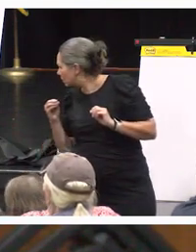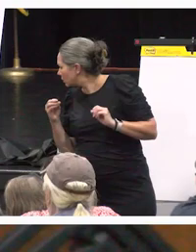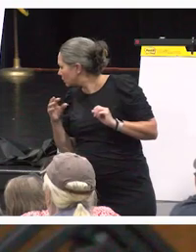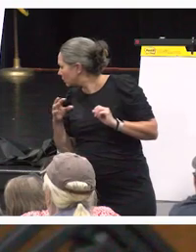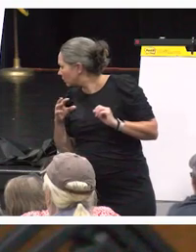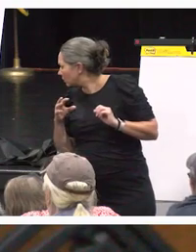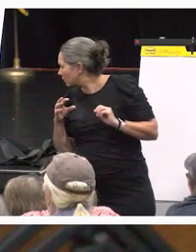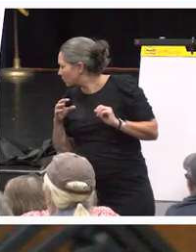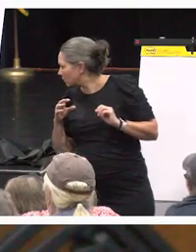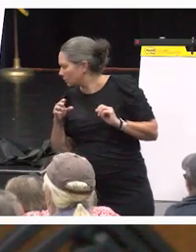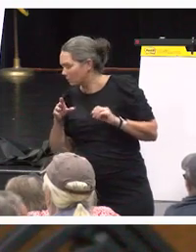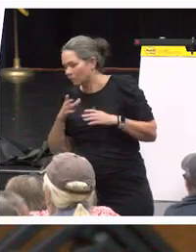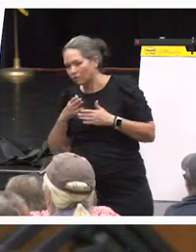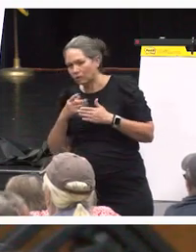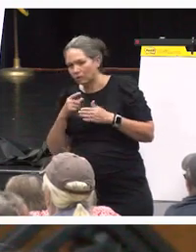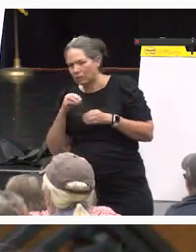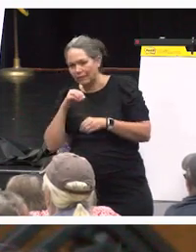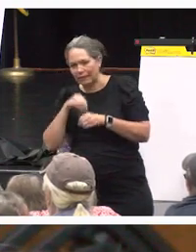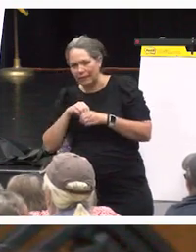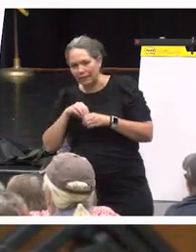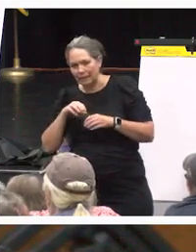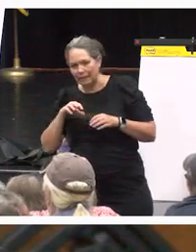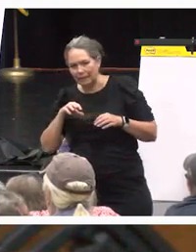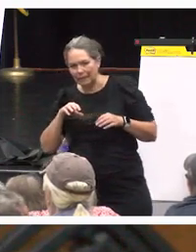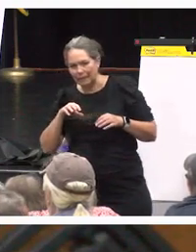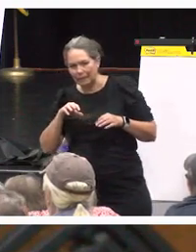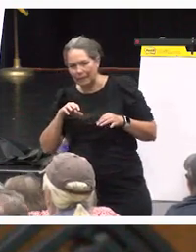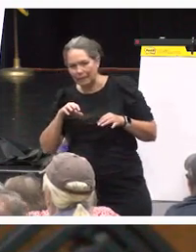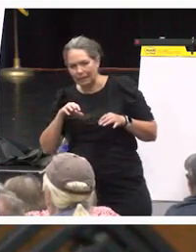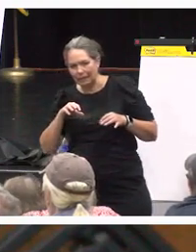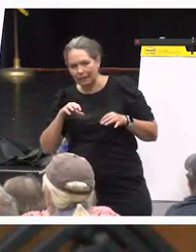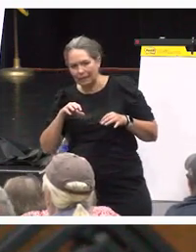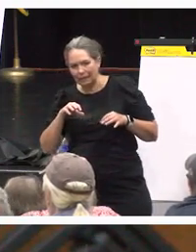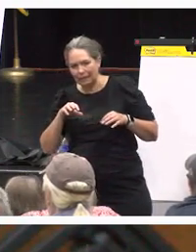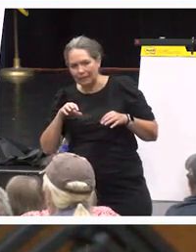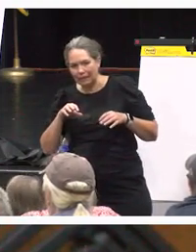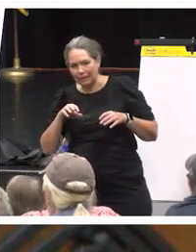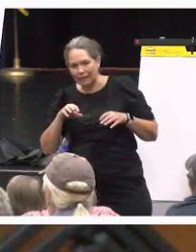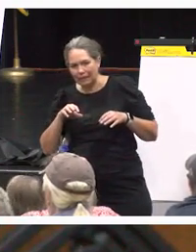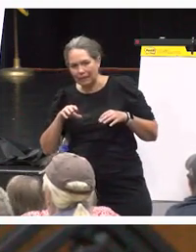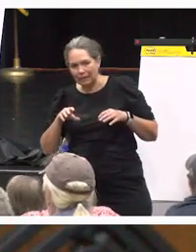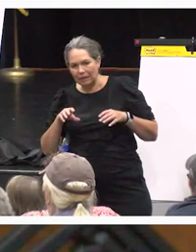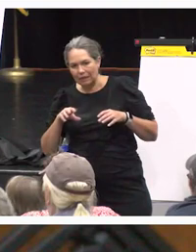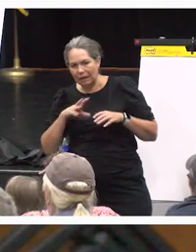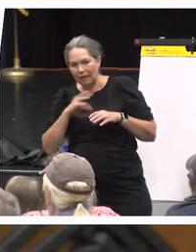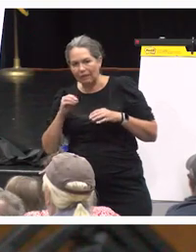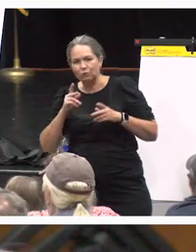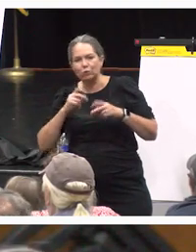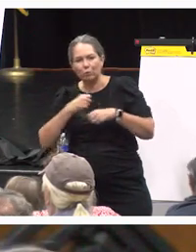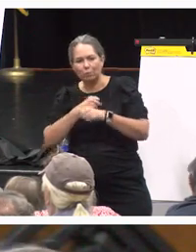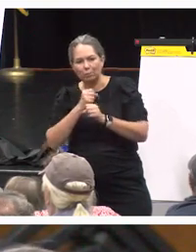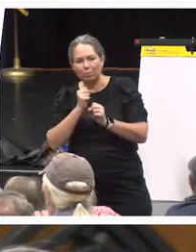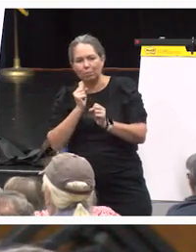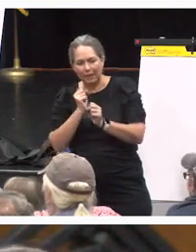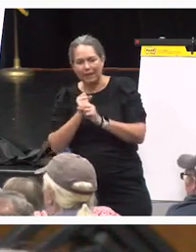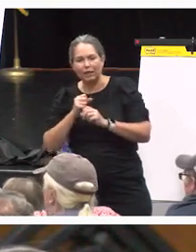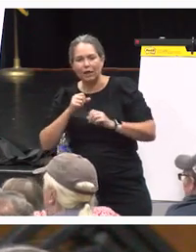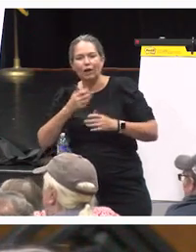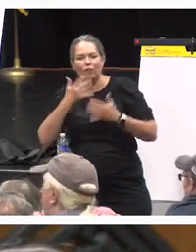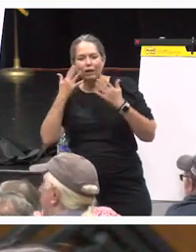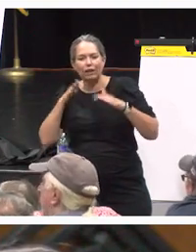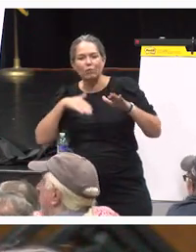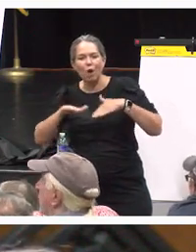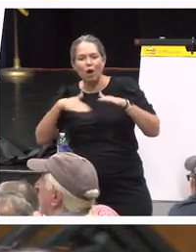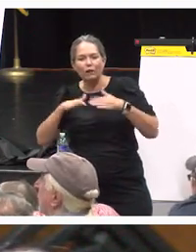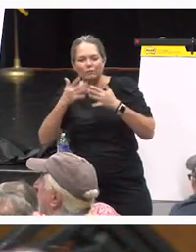these are in the descriptions or would fit under some of the categories. Yes. And a pedestrian-friendly city. And learning to work